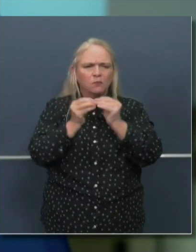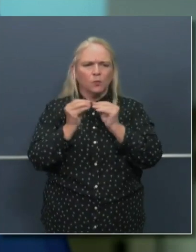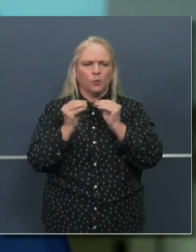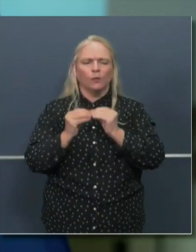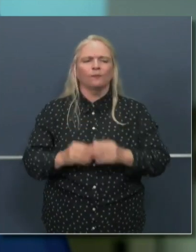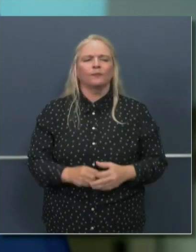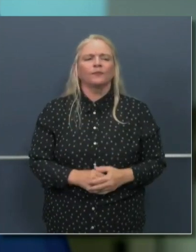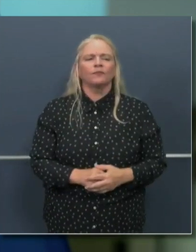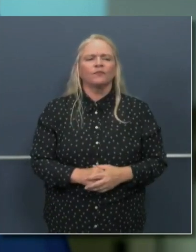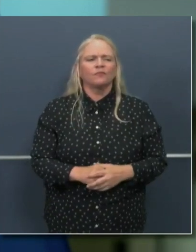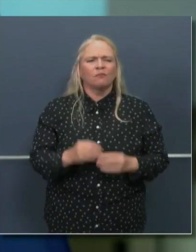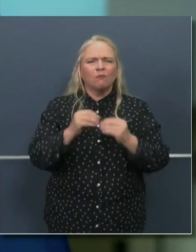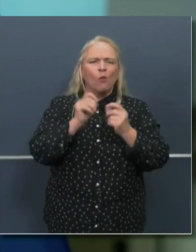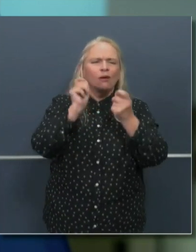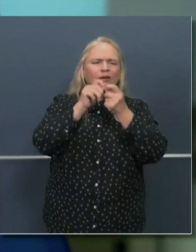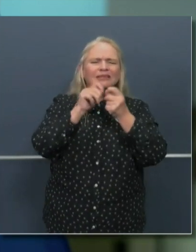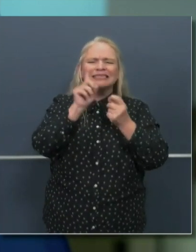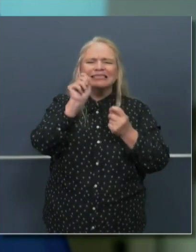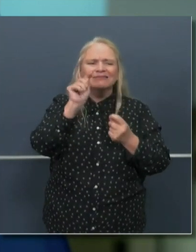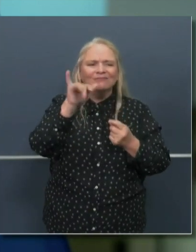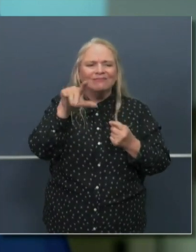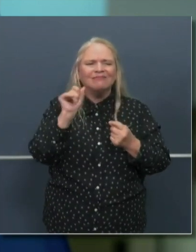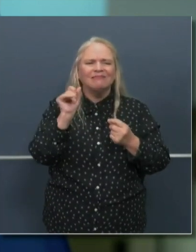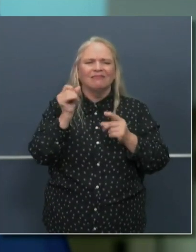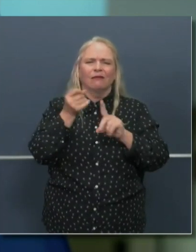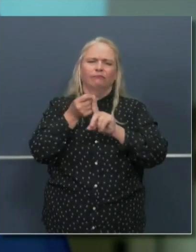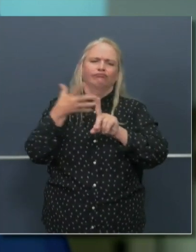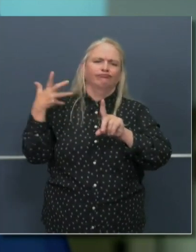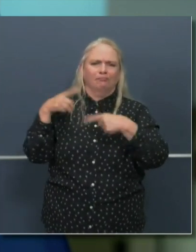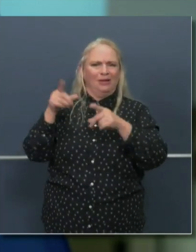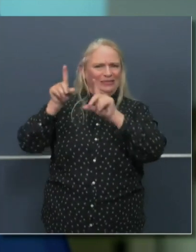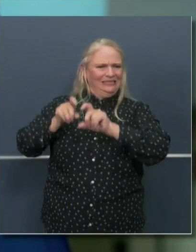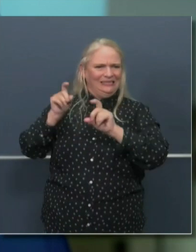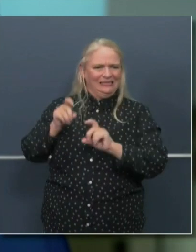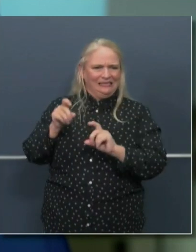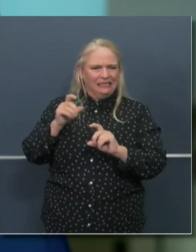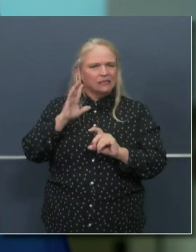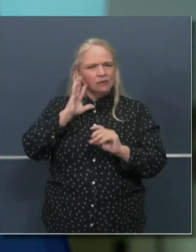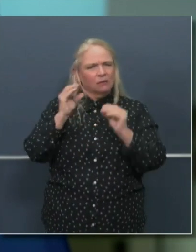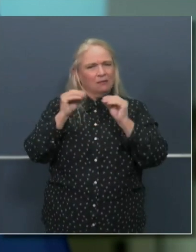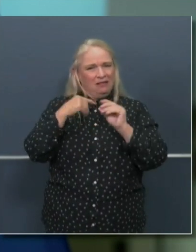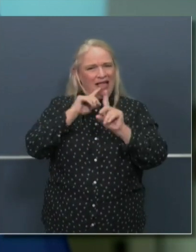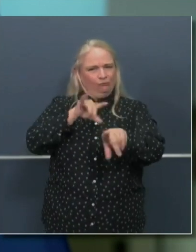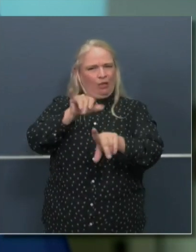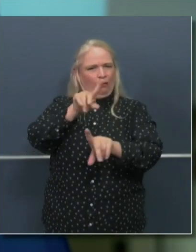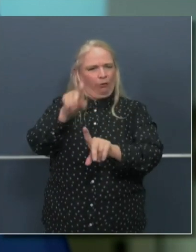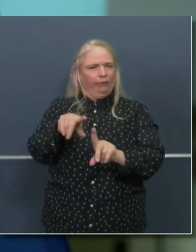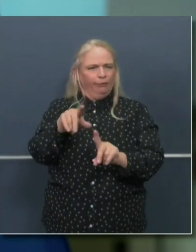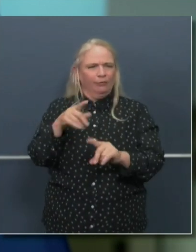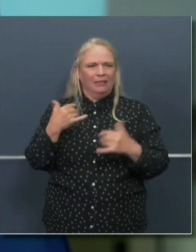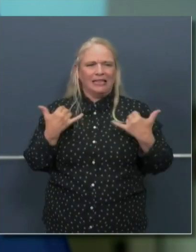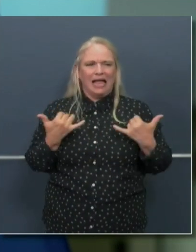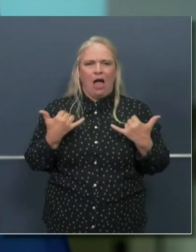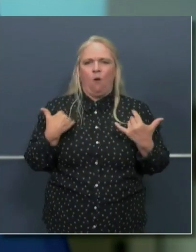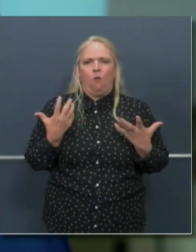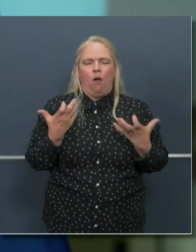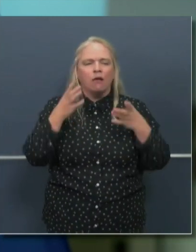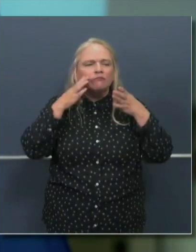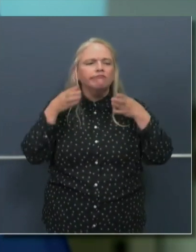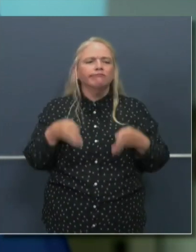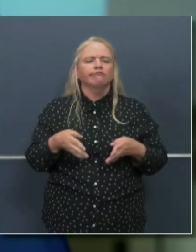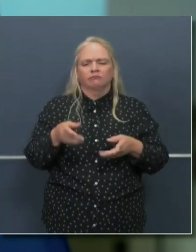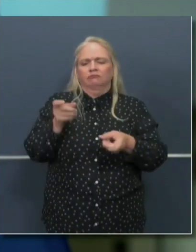and specifically to your question, because we are now looking to really target and modify our